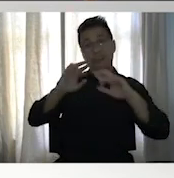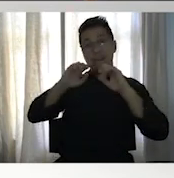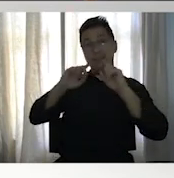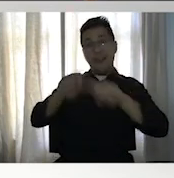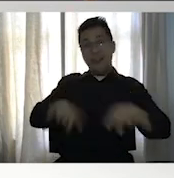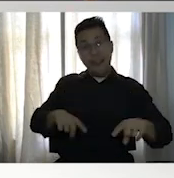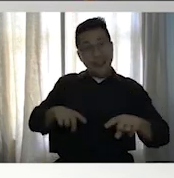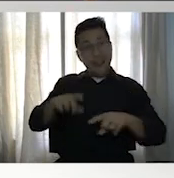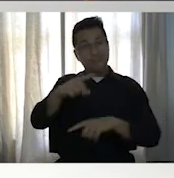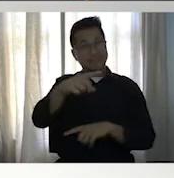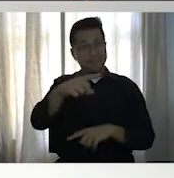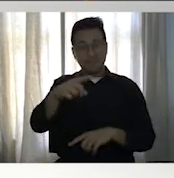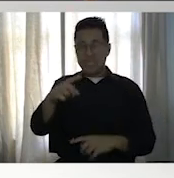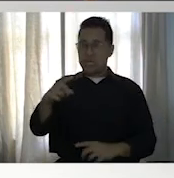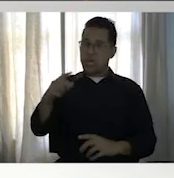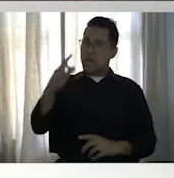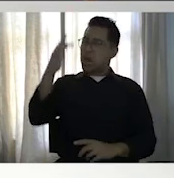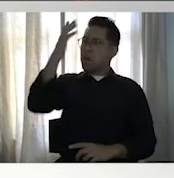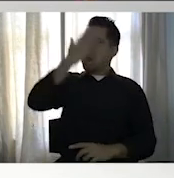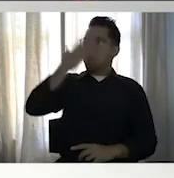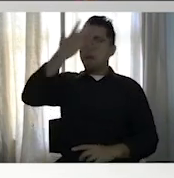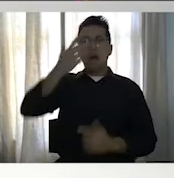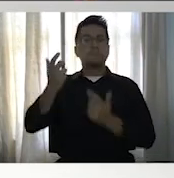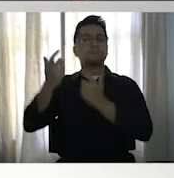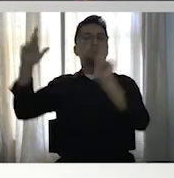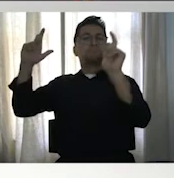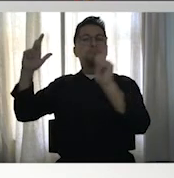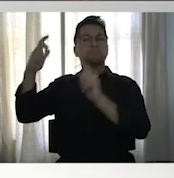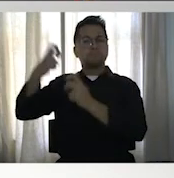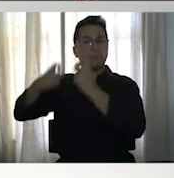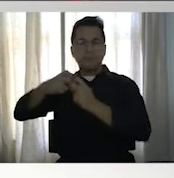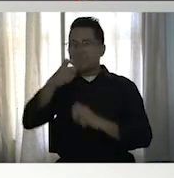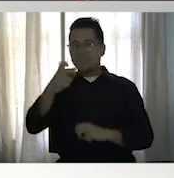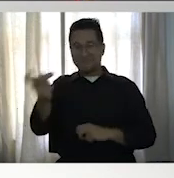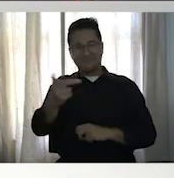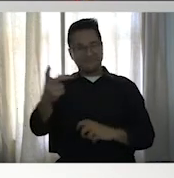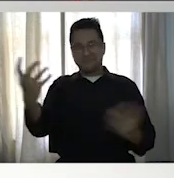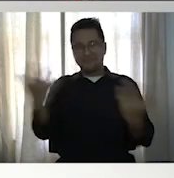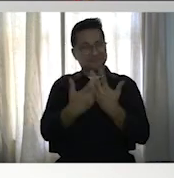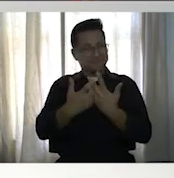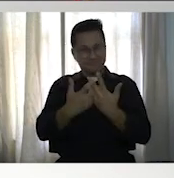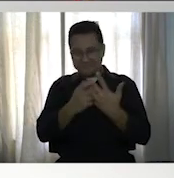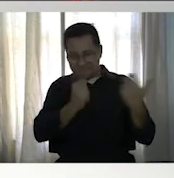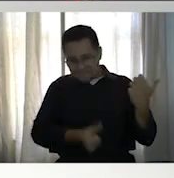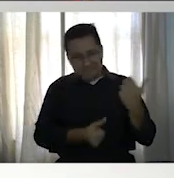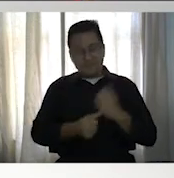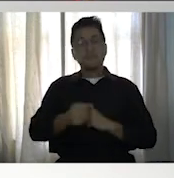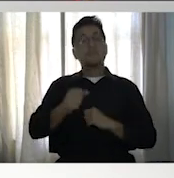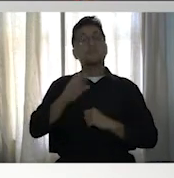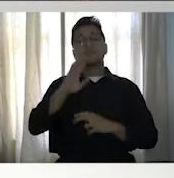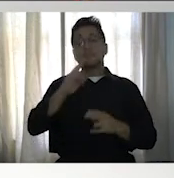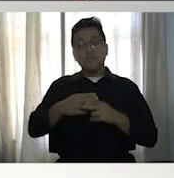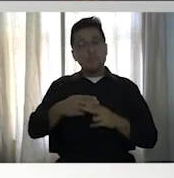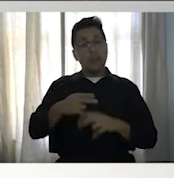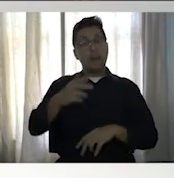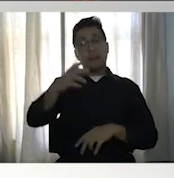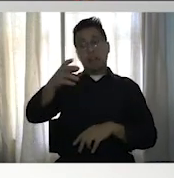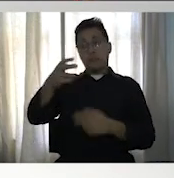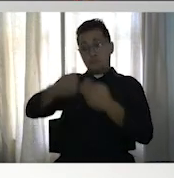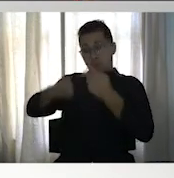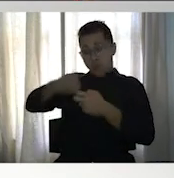which is a big problem reaction. So those two are not matching. We talk a lot about matching the size of the